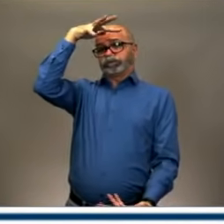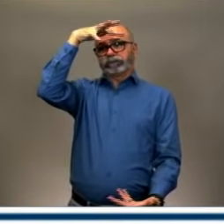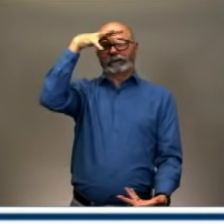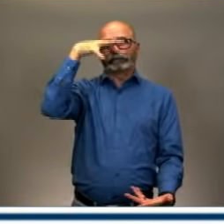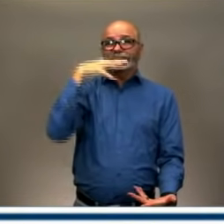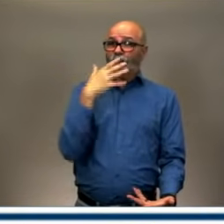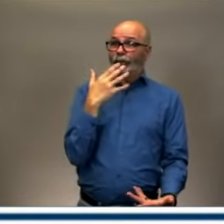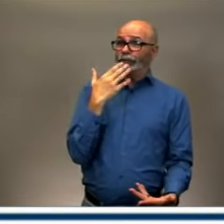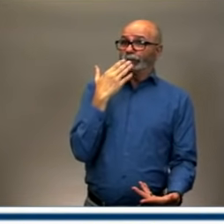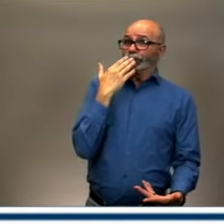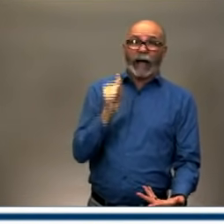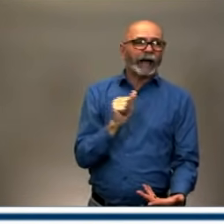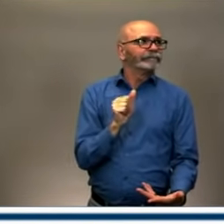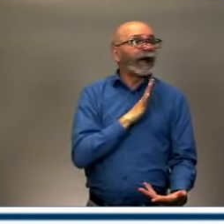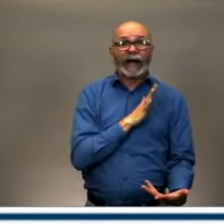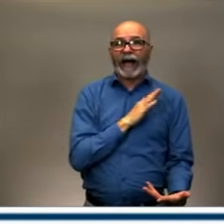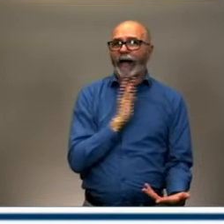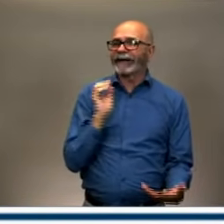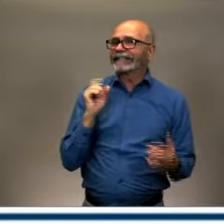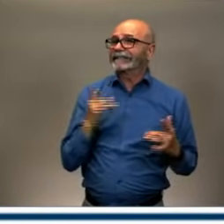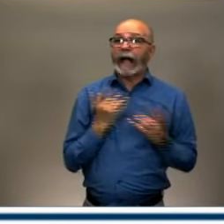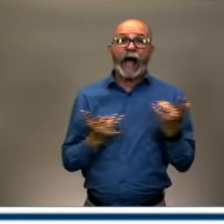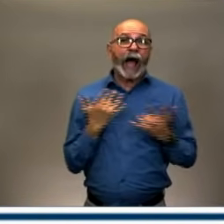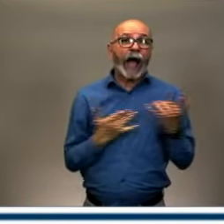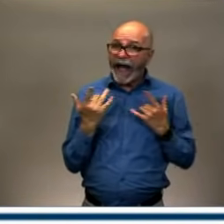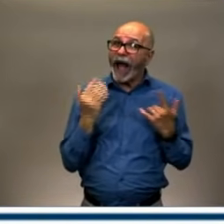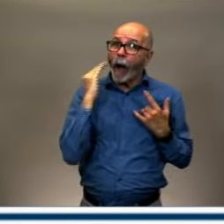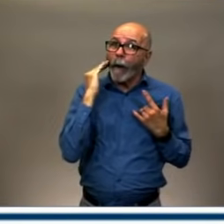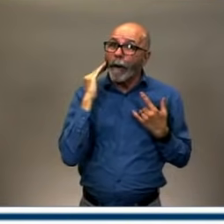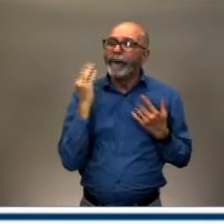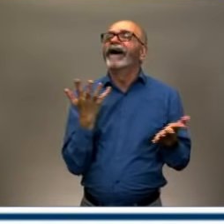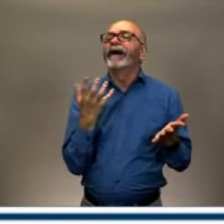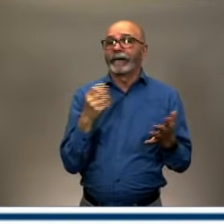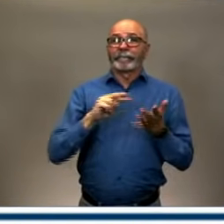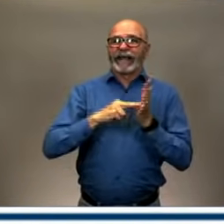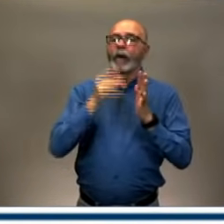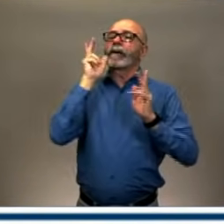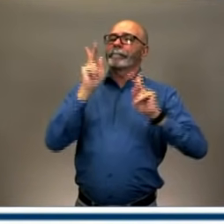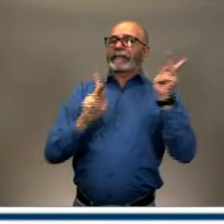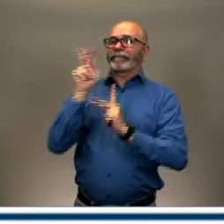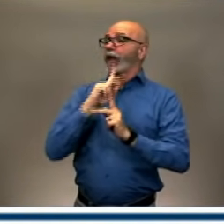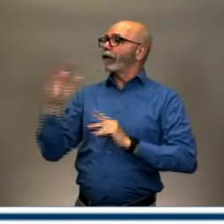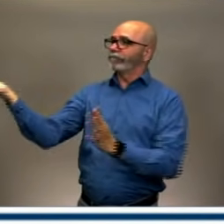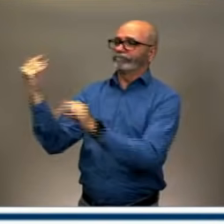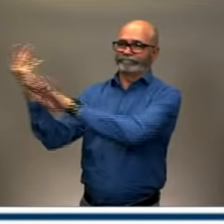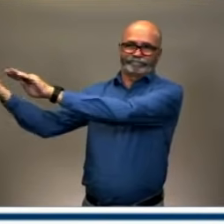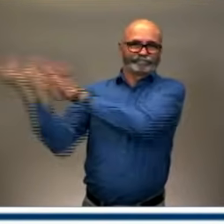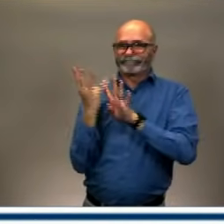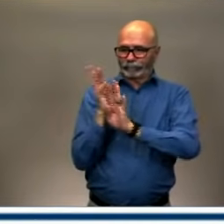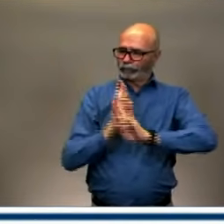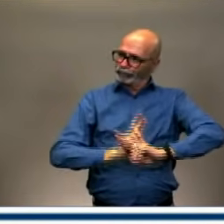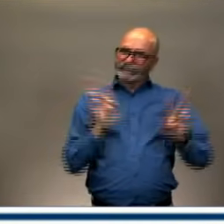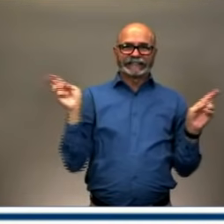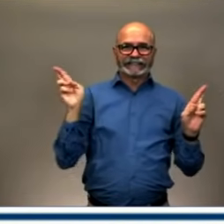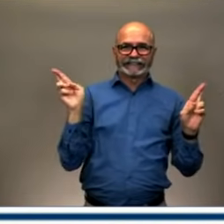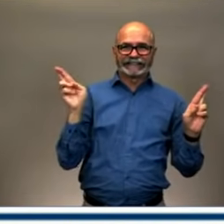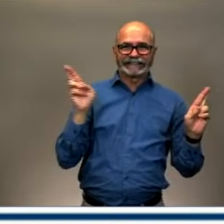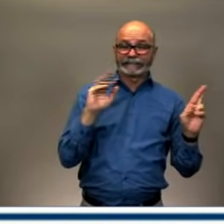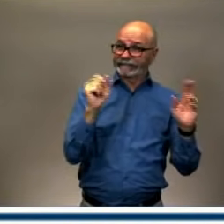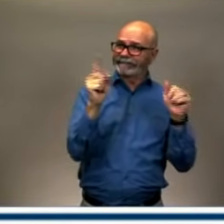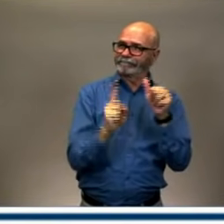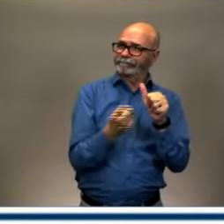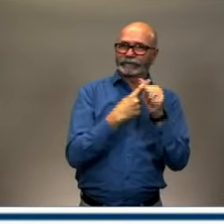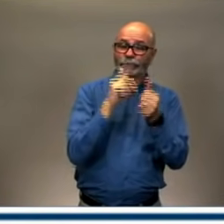have, getting more vaccine than we expect to get? We will be ready. What we've learned now in the first few weeks will help us become